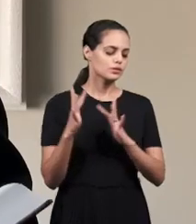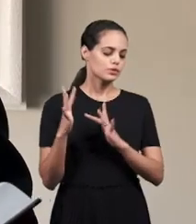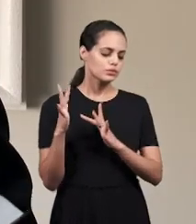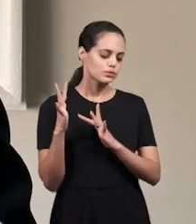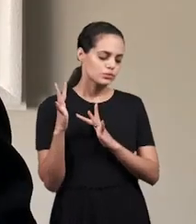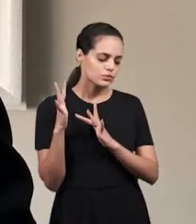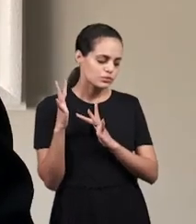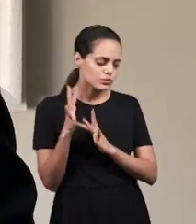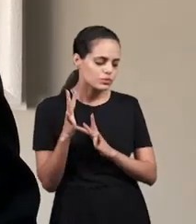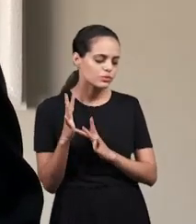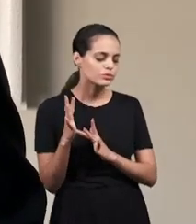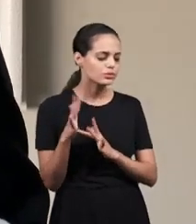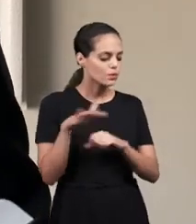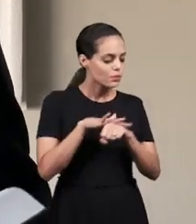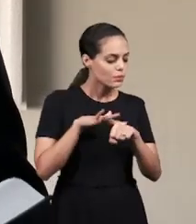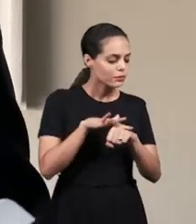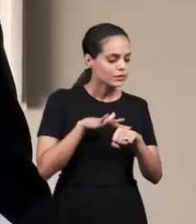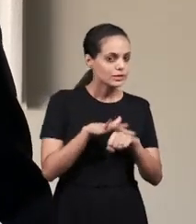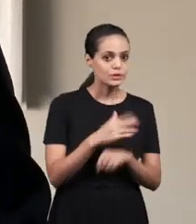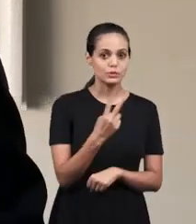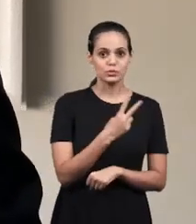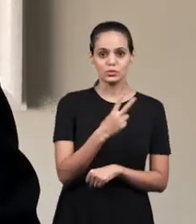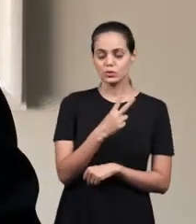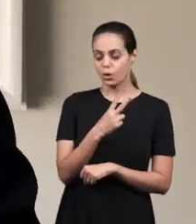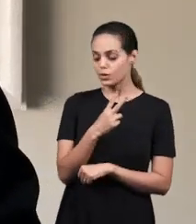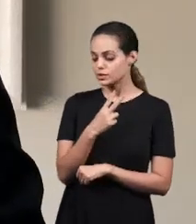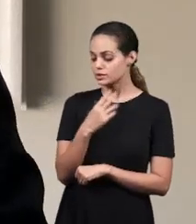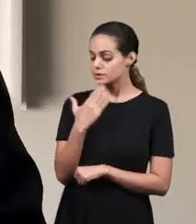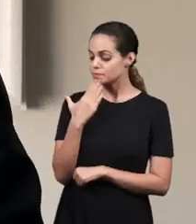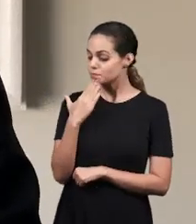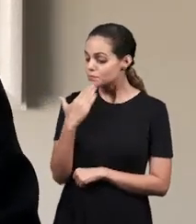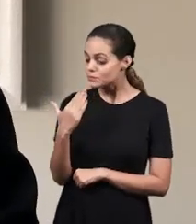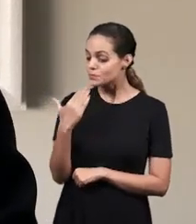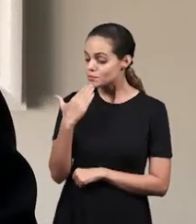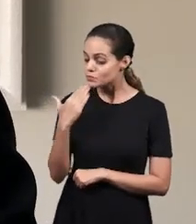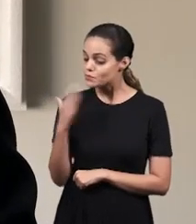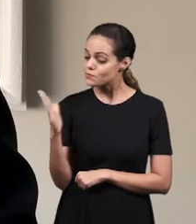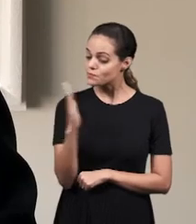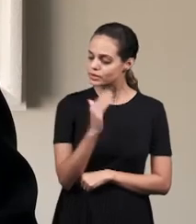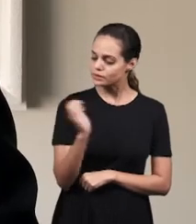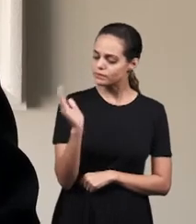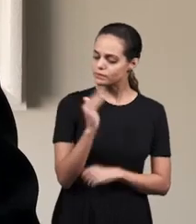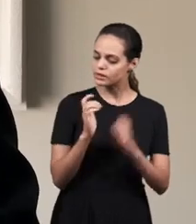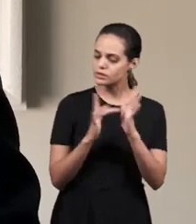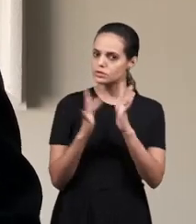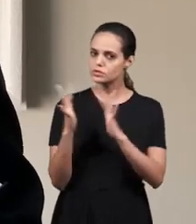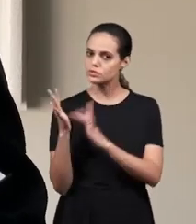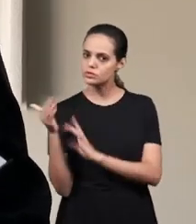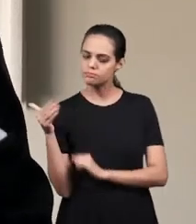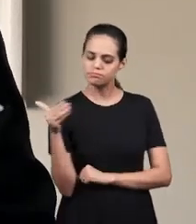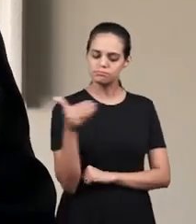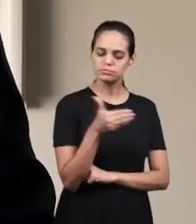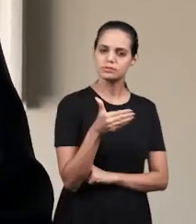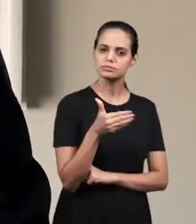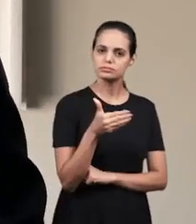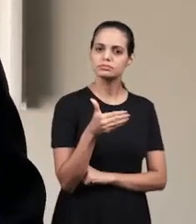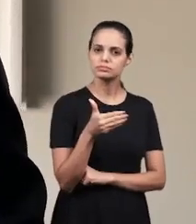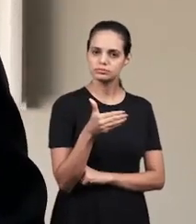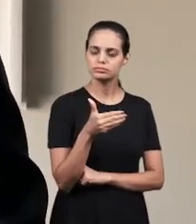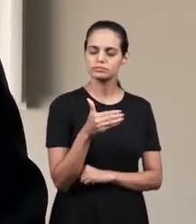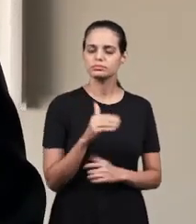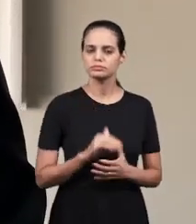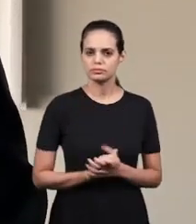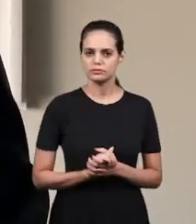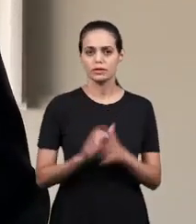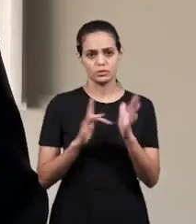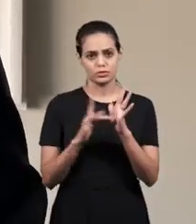further. And every aspect of the story has a prophetic meaning for us. Because truly, Jesus is passing at this moment